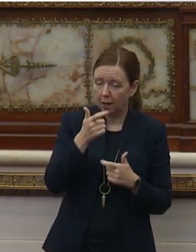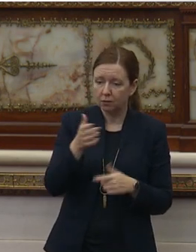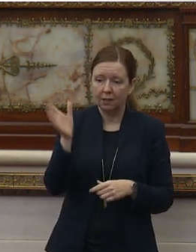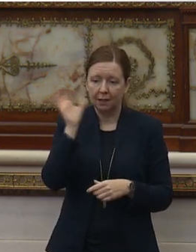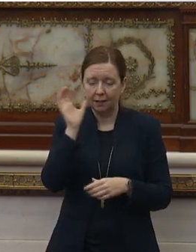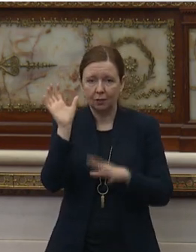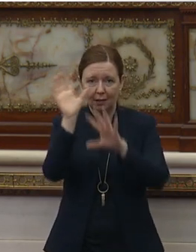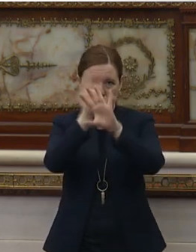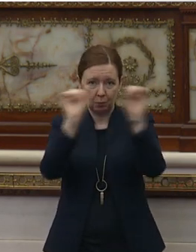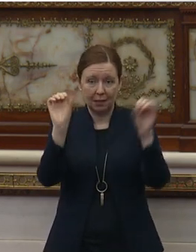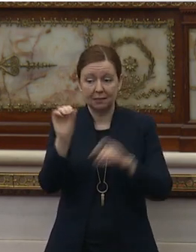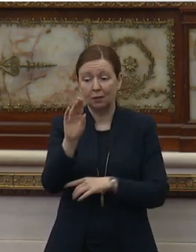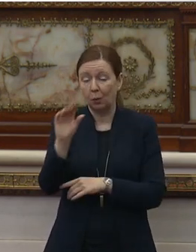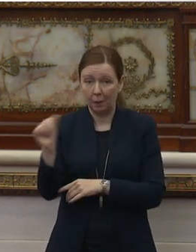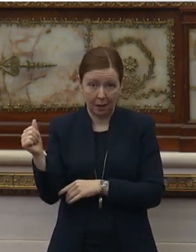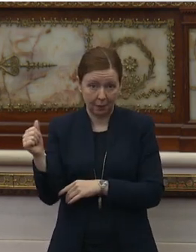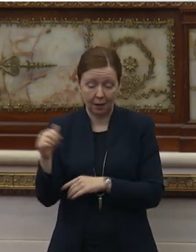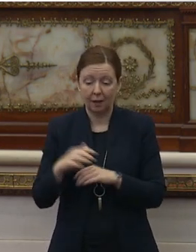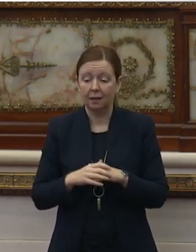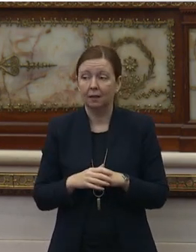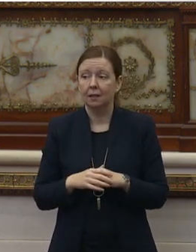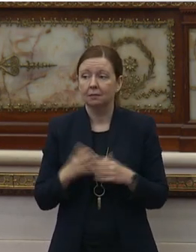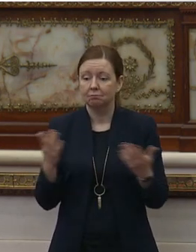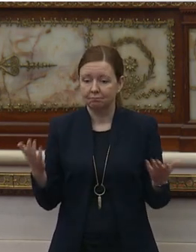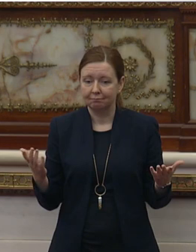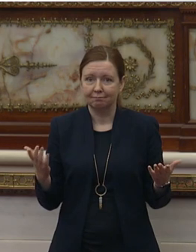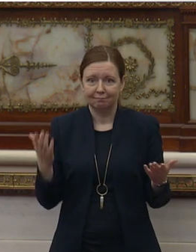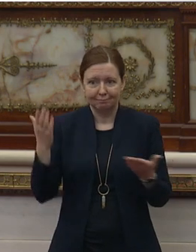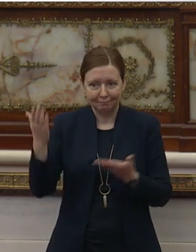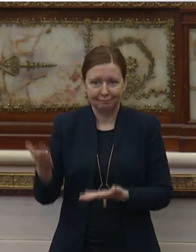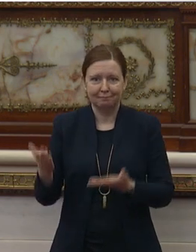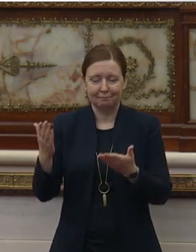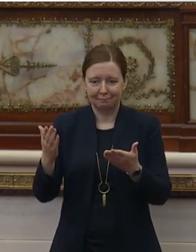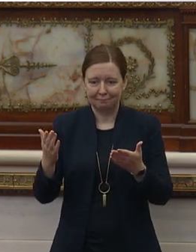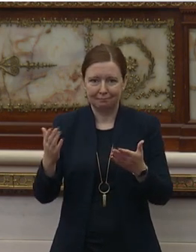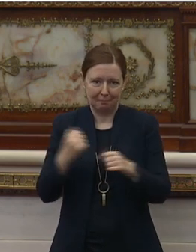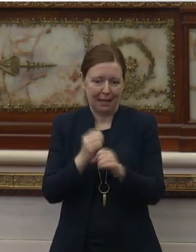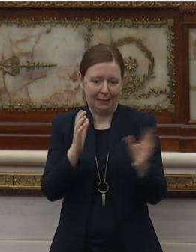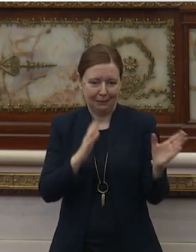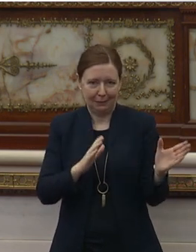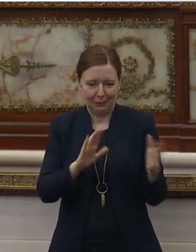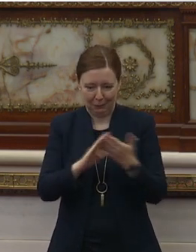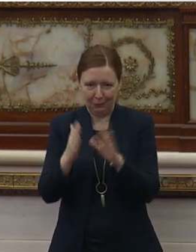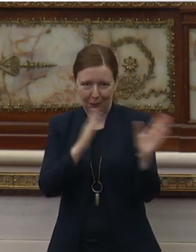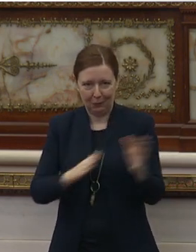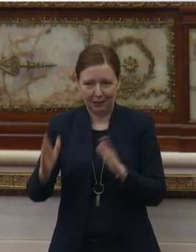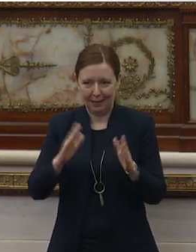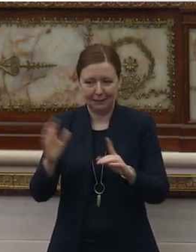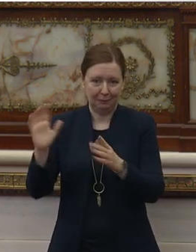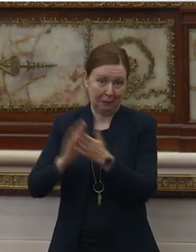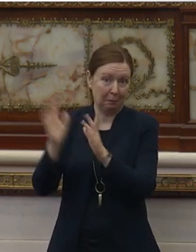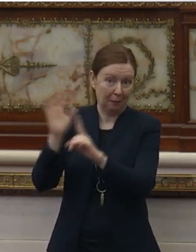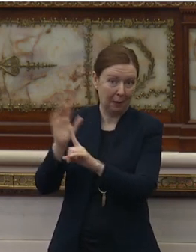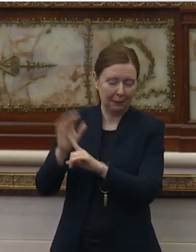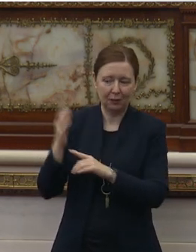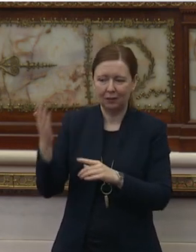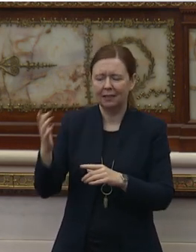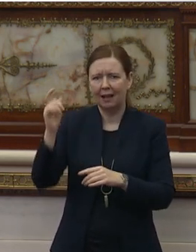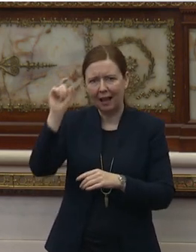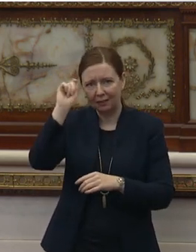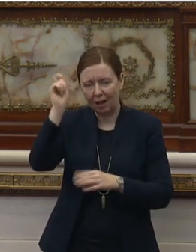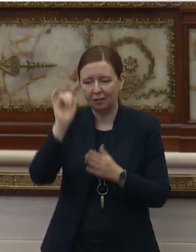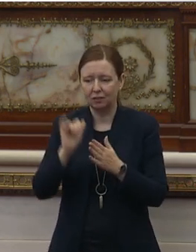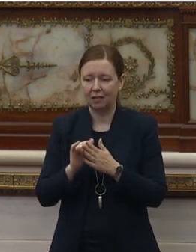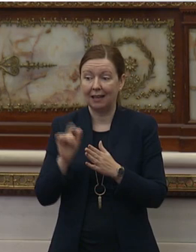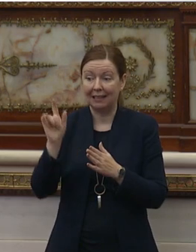President Obama, who made community organizing popular, and him acknowledging that